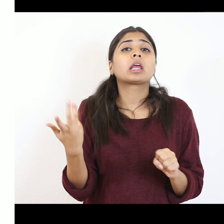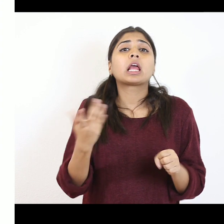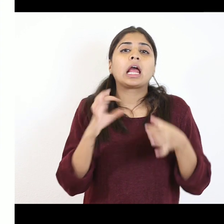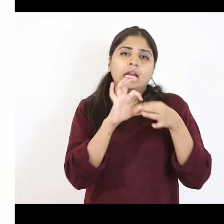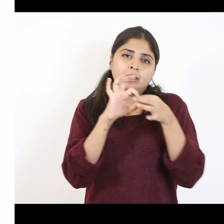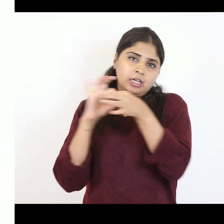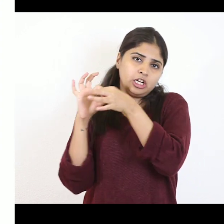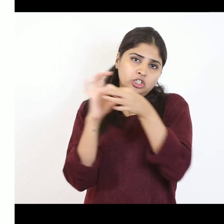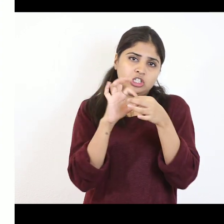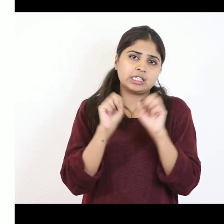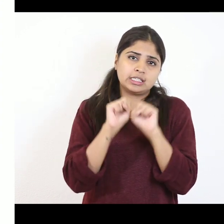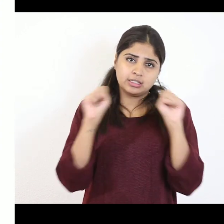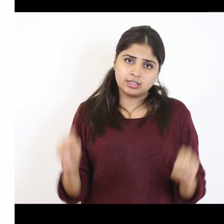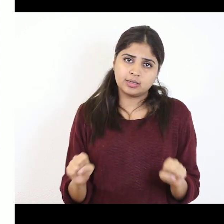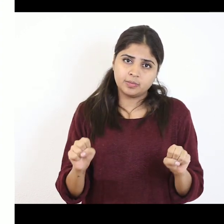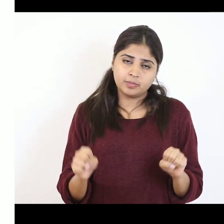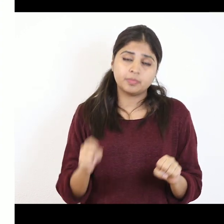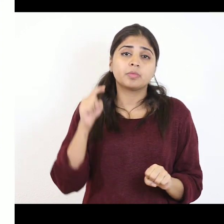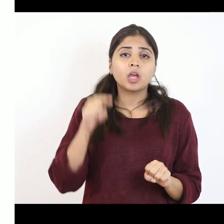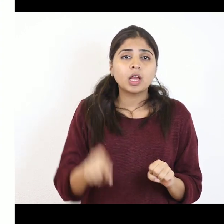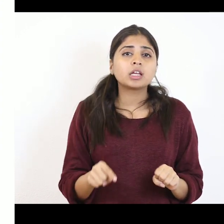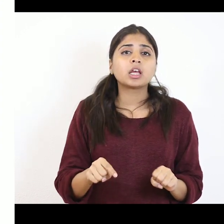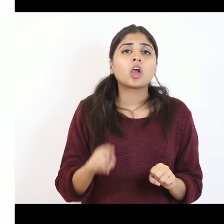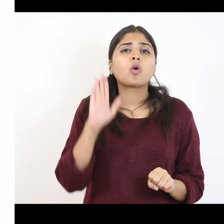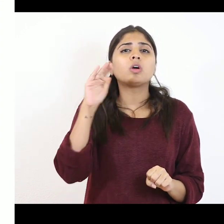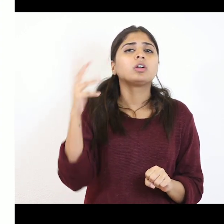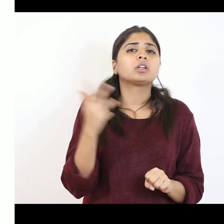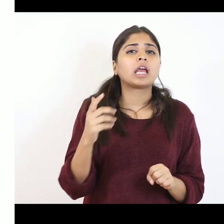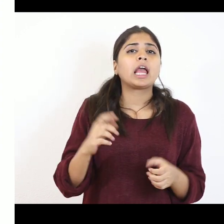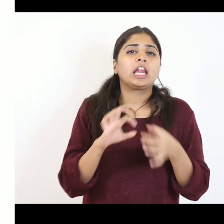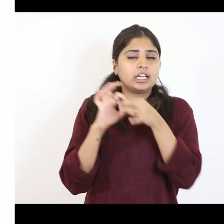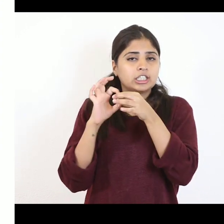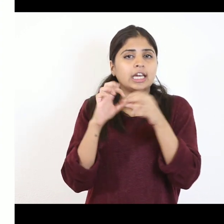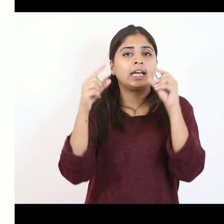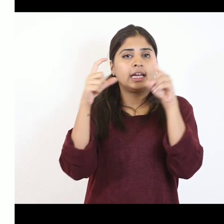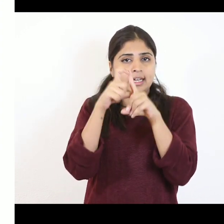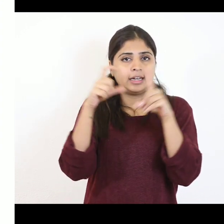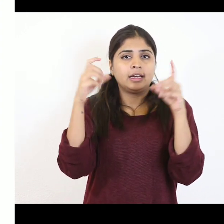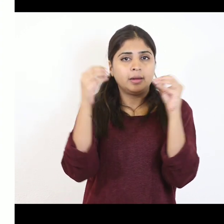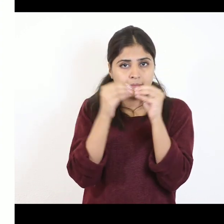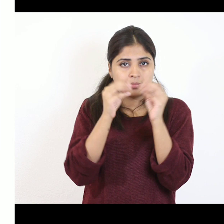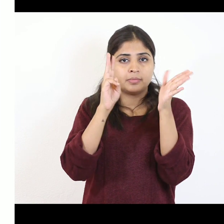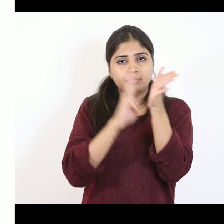referred to as relational database management systems.